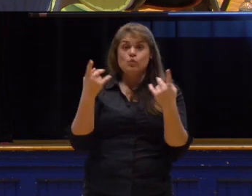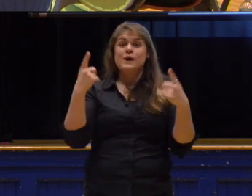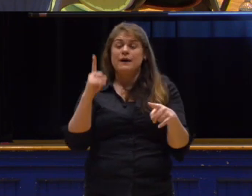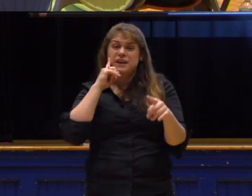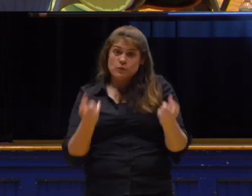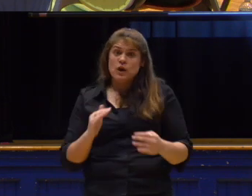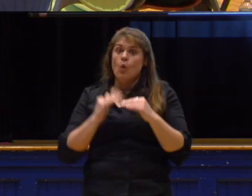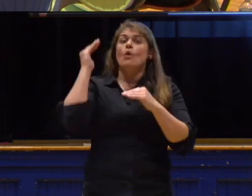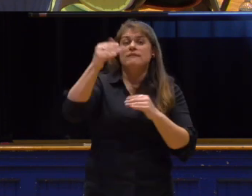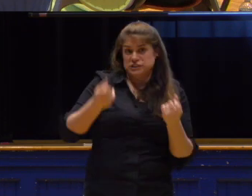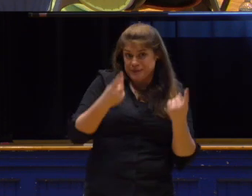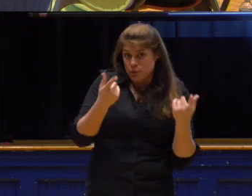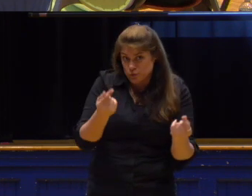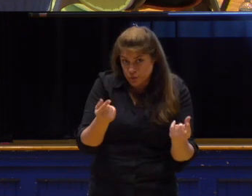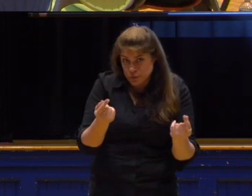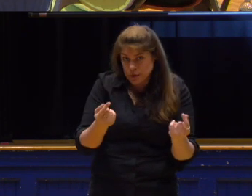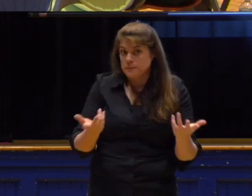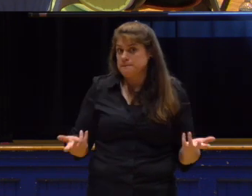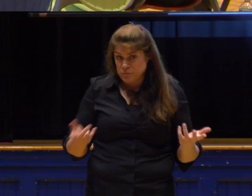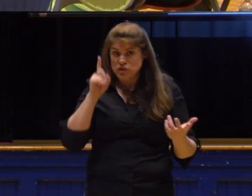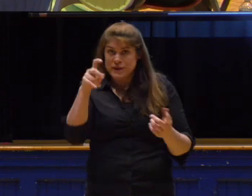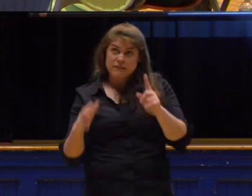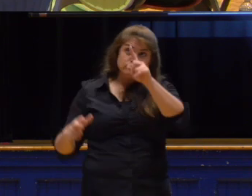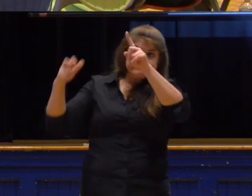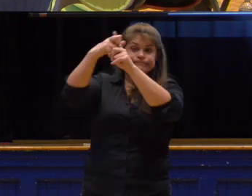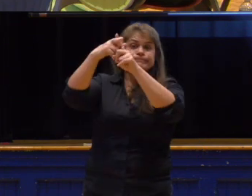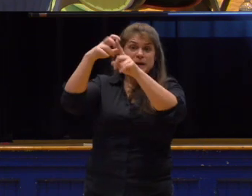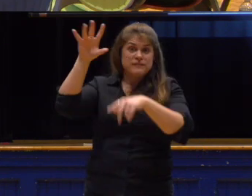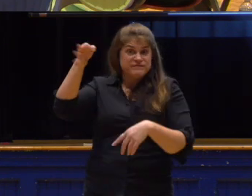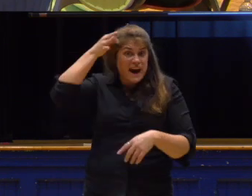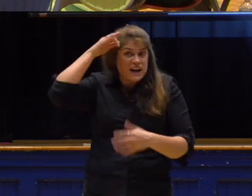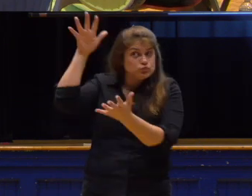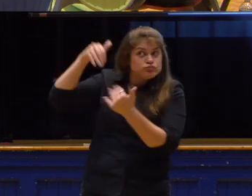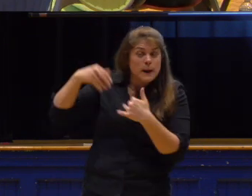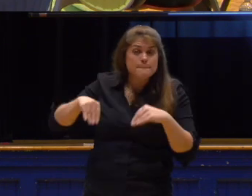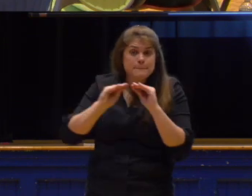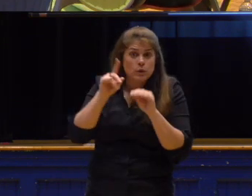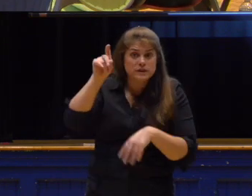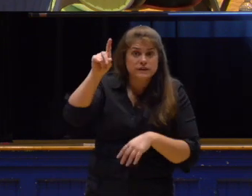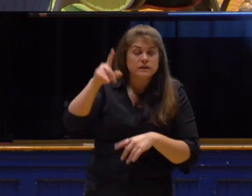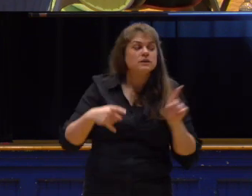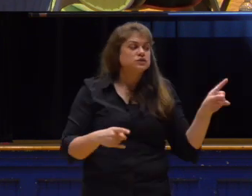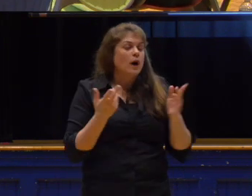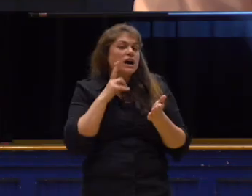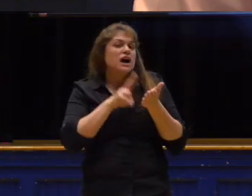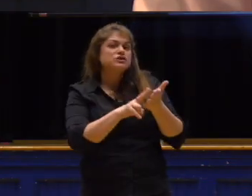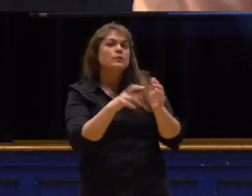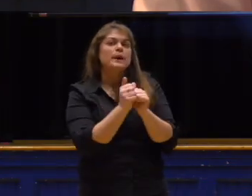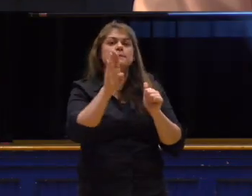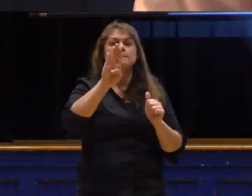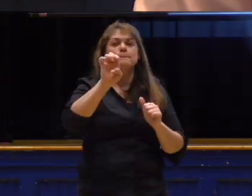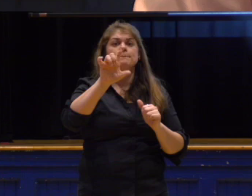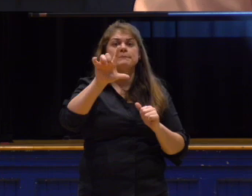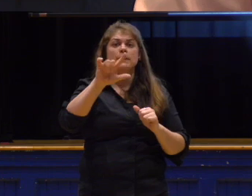budget? Do we have to go to the feds and get more? So our contract with Balthazar's, if Billy could